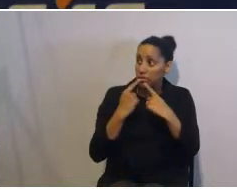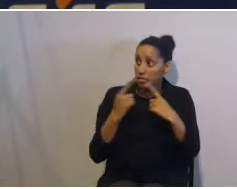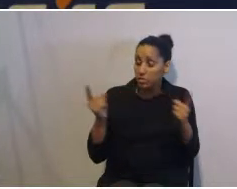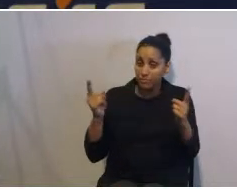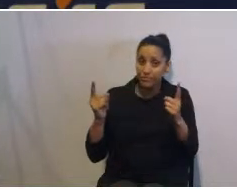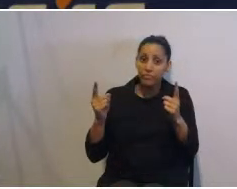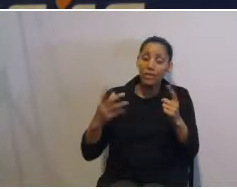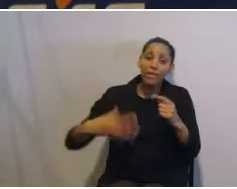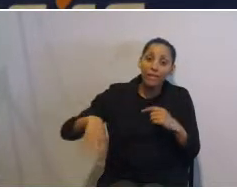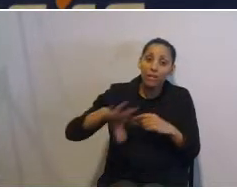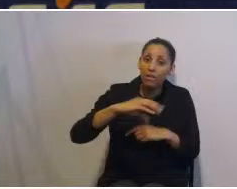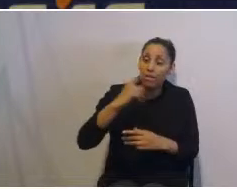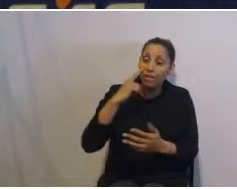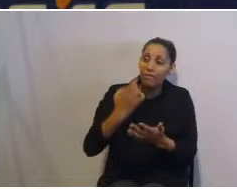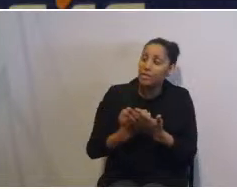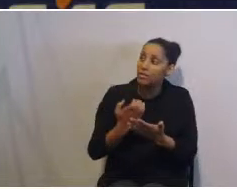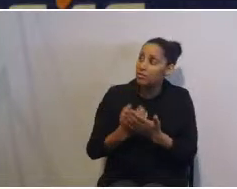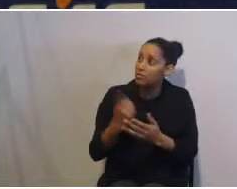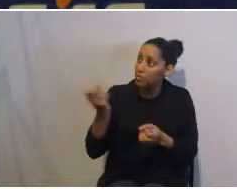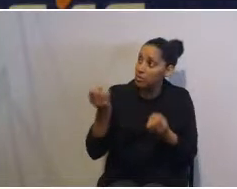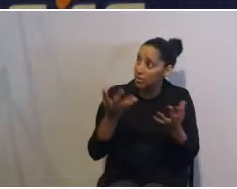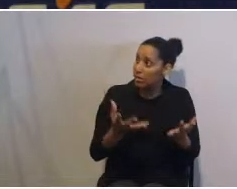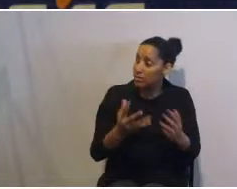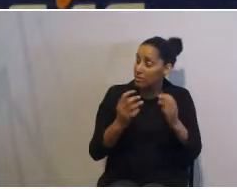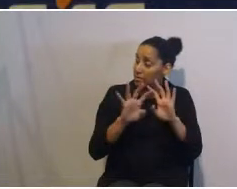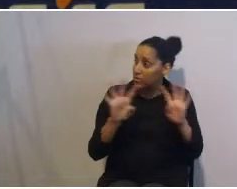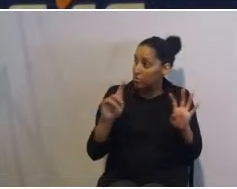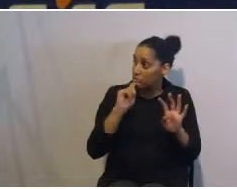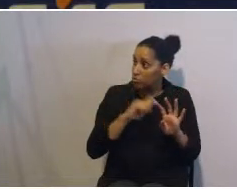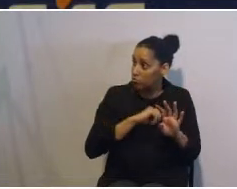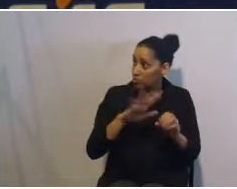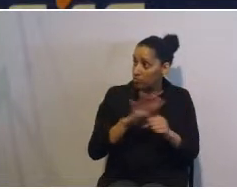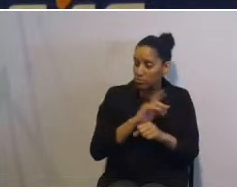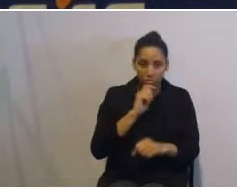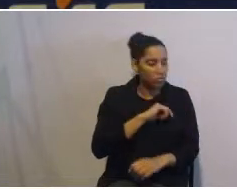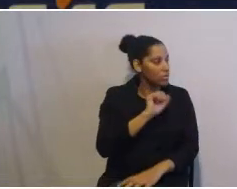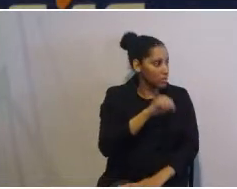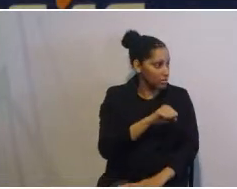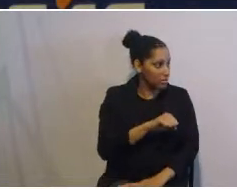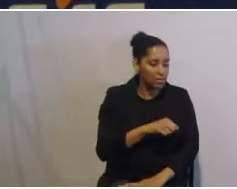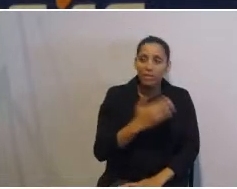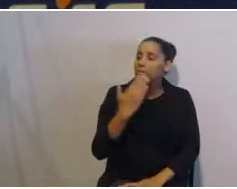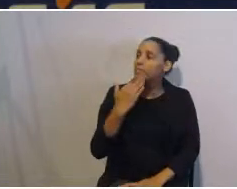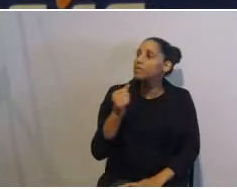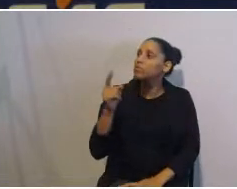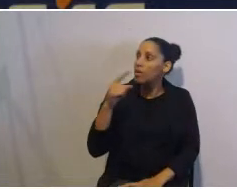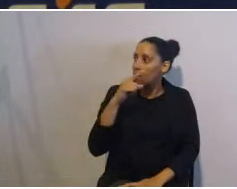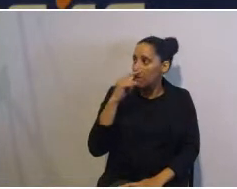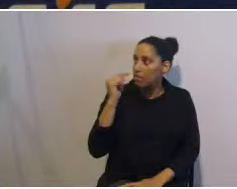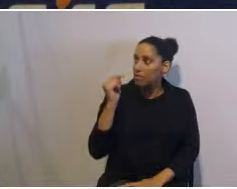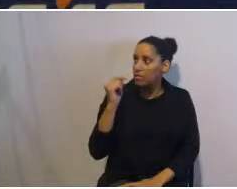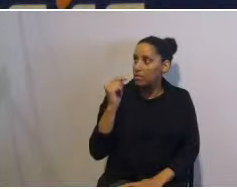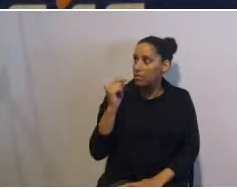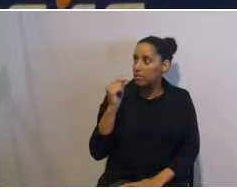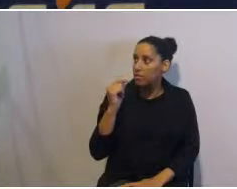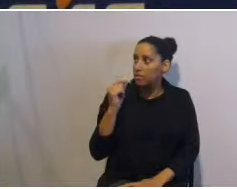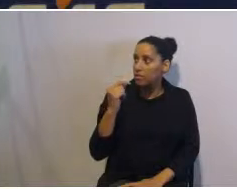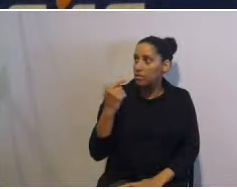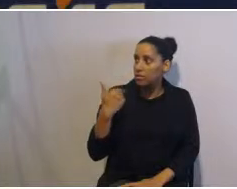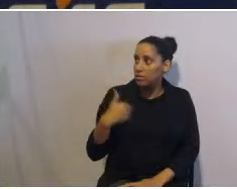the evidence you're going to give to this panel is the truth and the whole truth? Yes, I do. Please state your name. My name is for the John record.